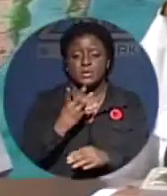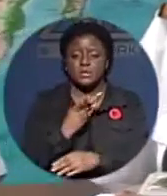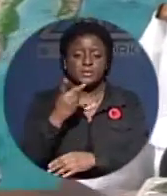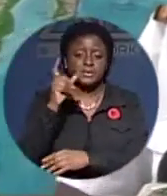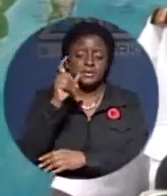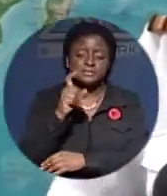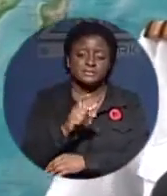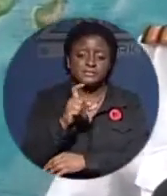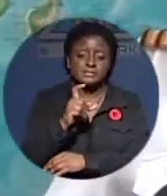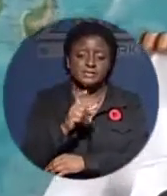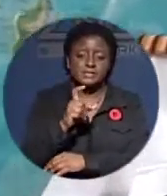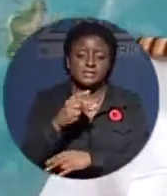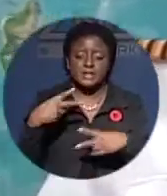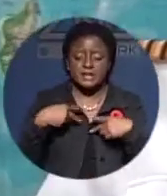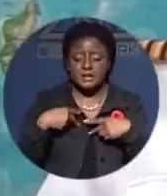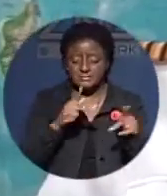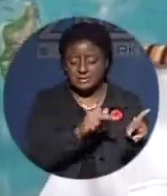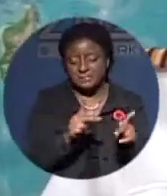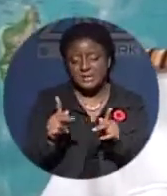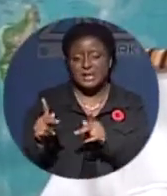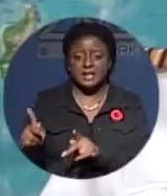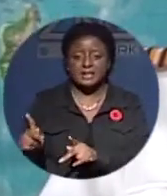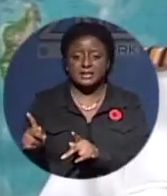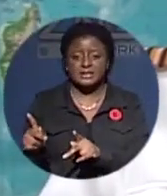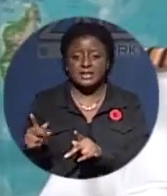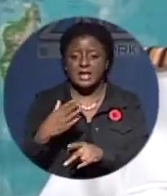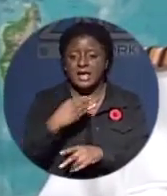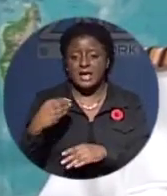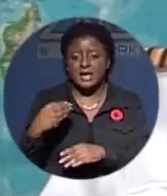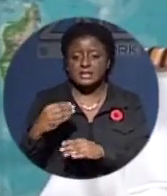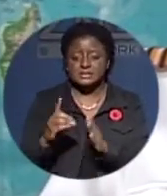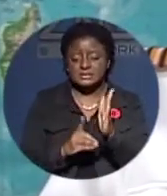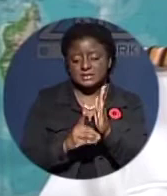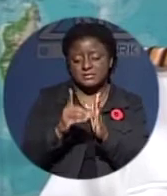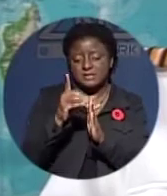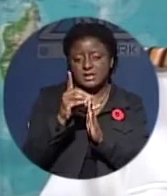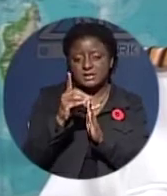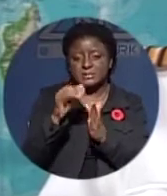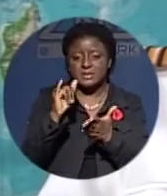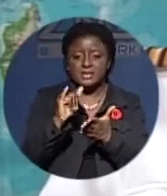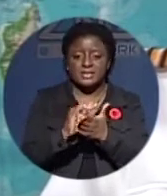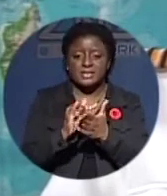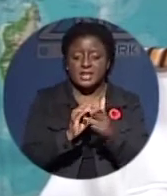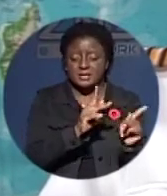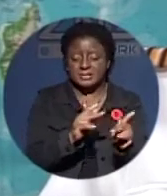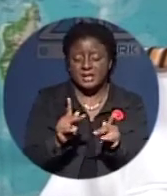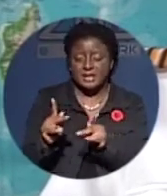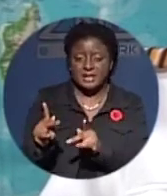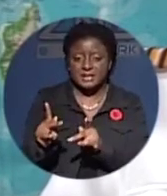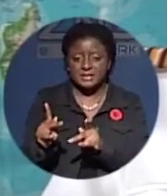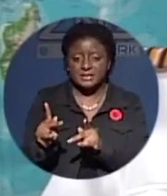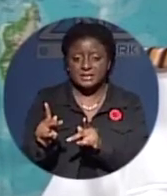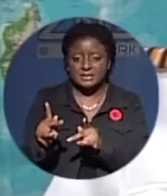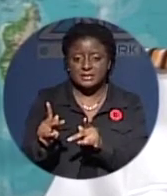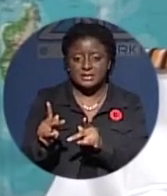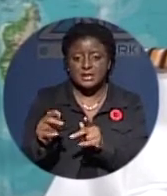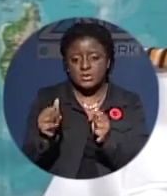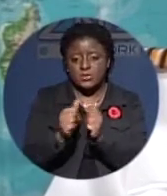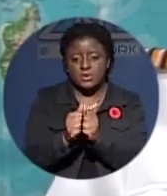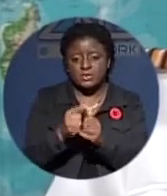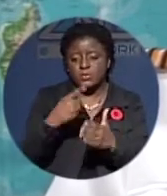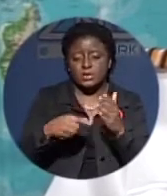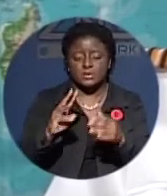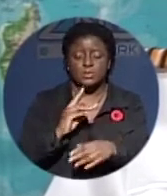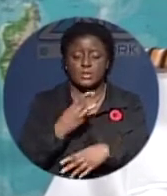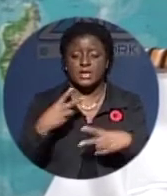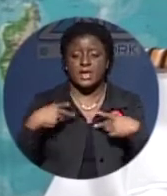to have a plan and progressively develop that plan in keeping with the available resources.